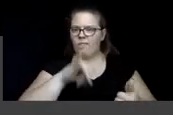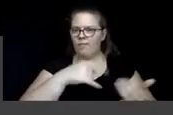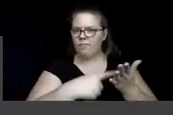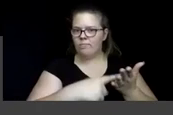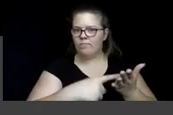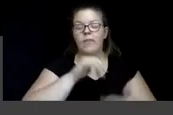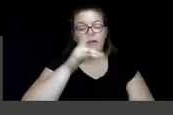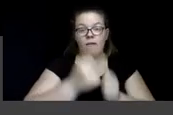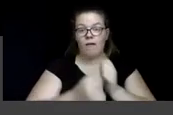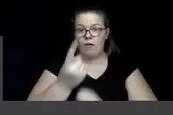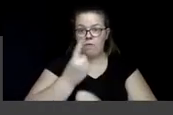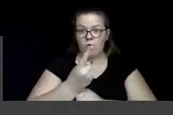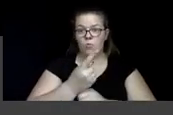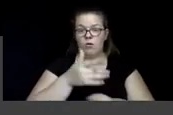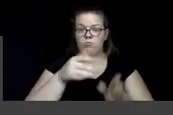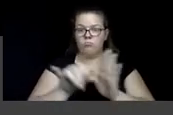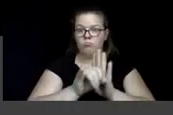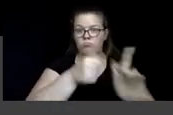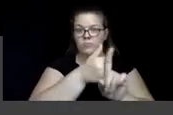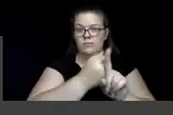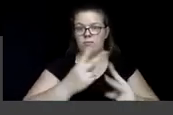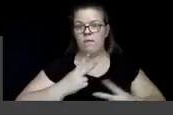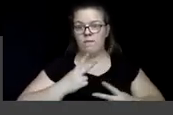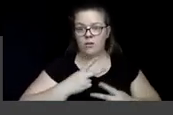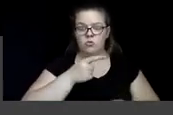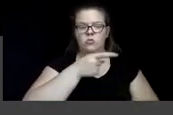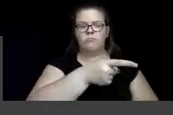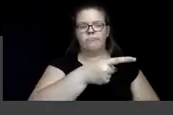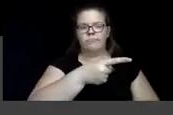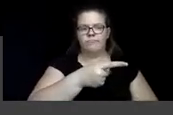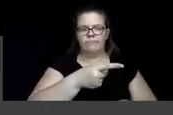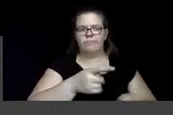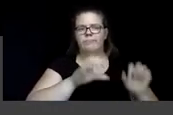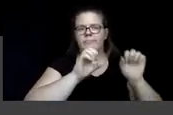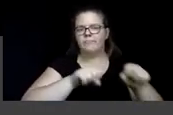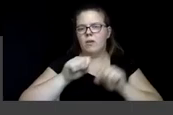Not everyone who identifies themselves as a veteran is eligible for